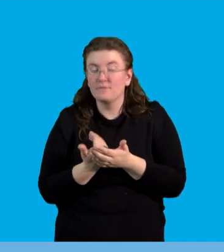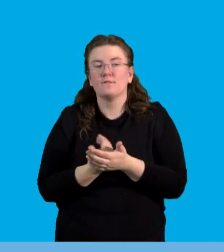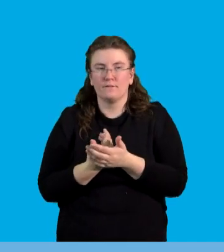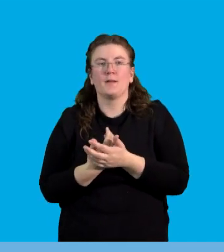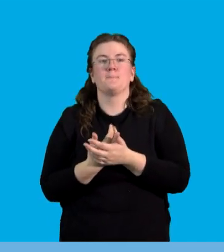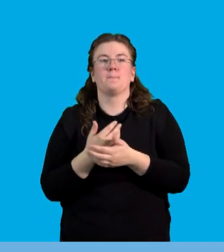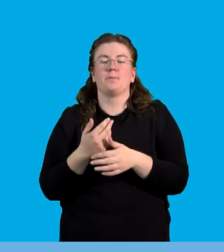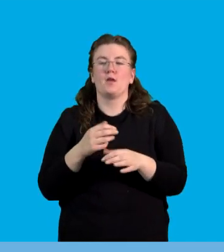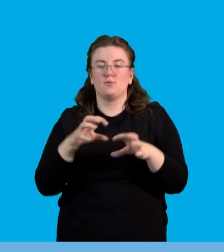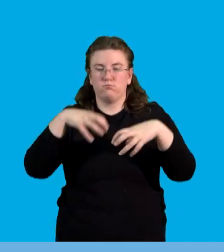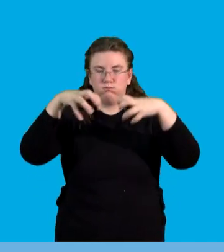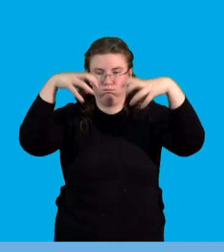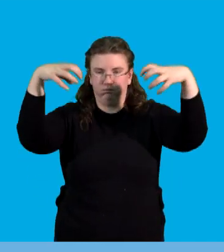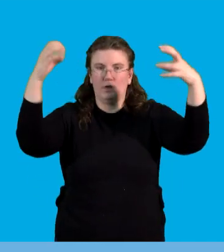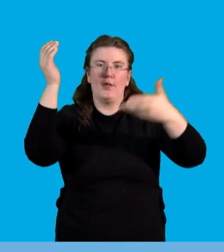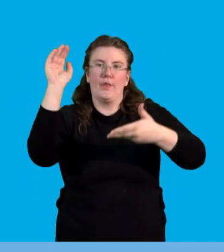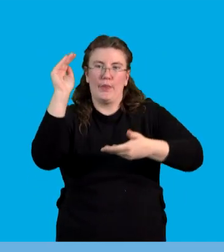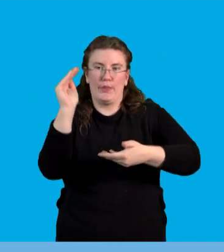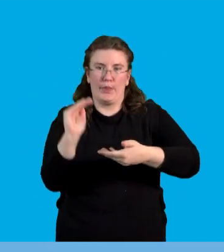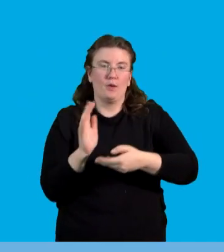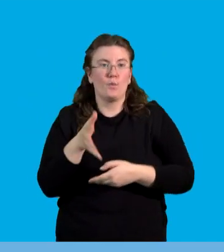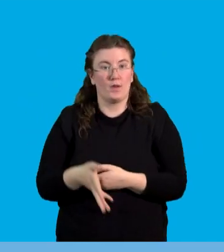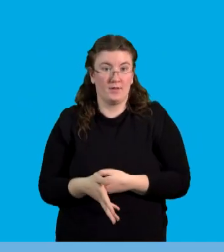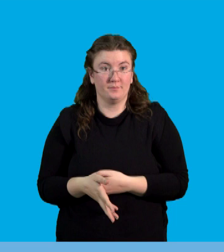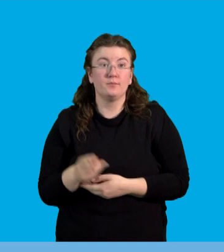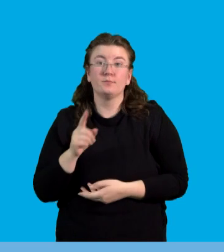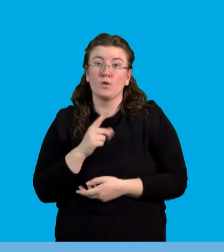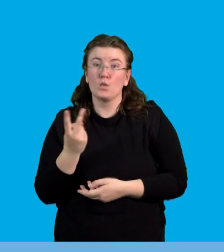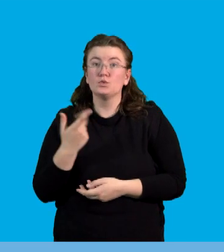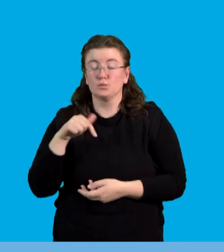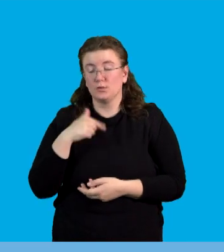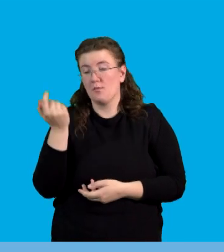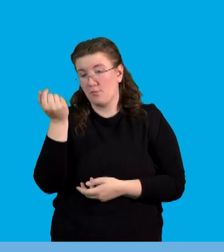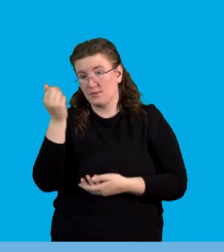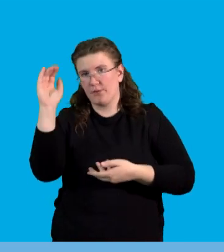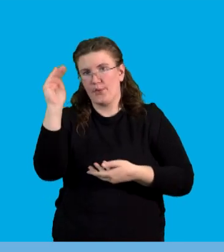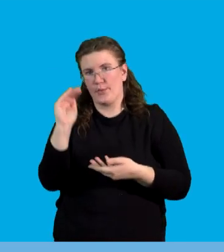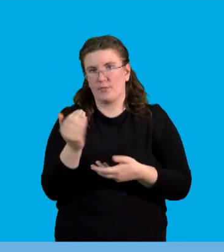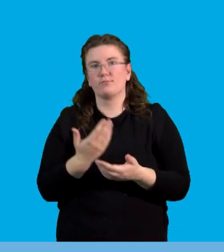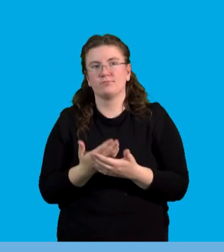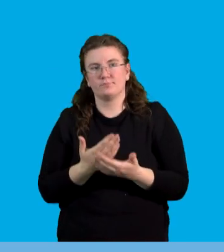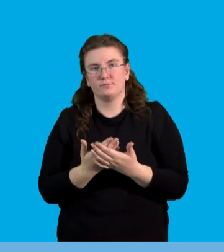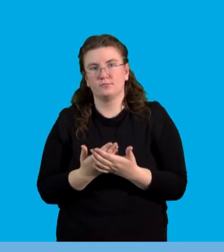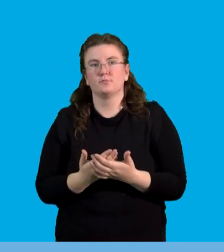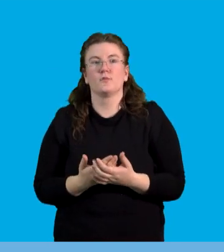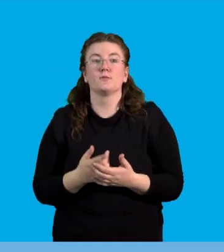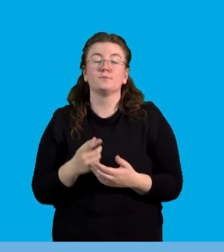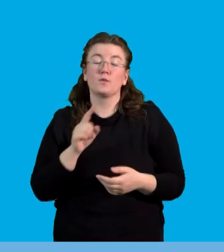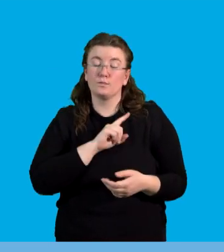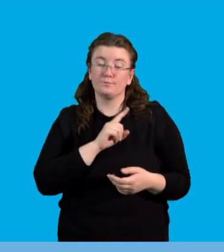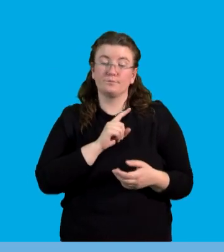of saving this electricity so that we can minimize the cost and limit the pollution that is caused by the generation